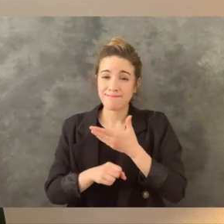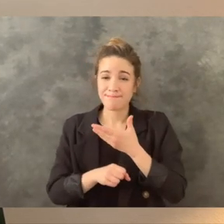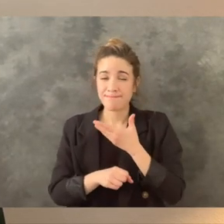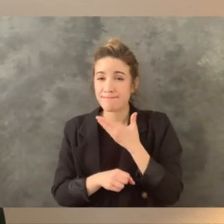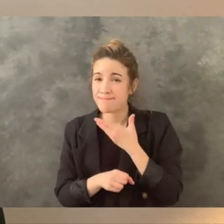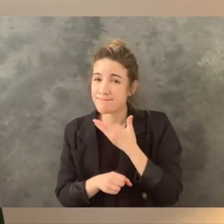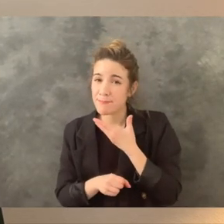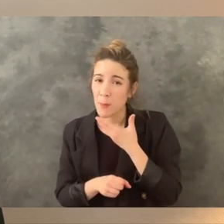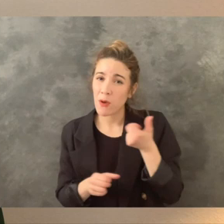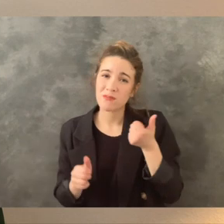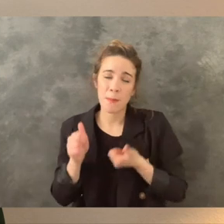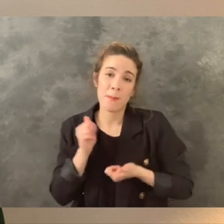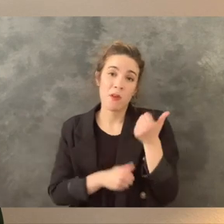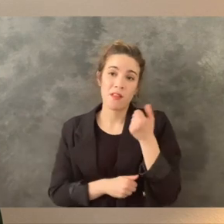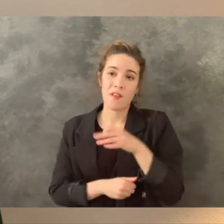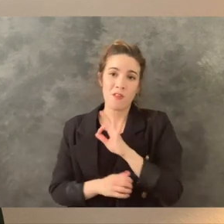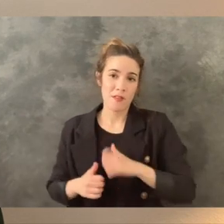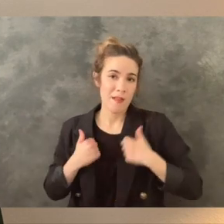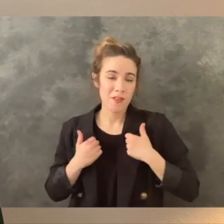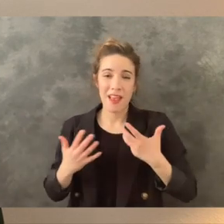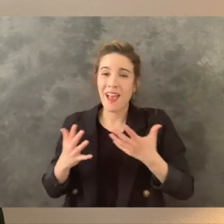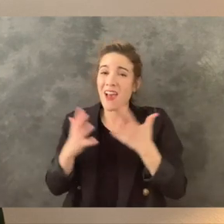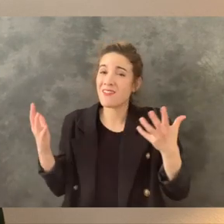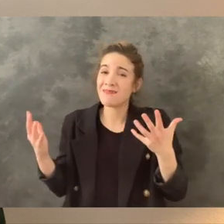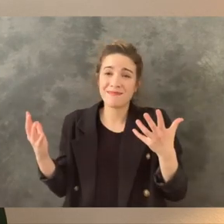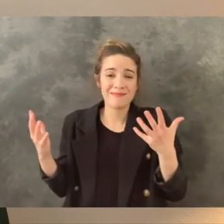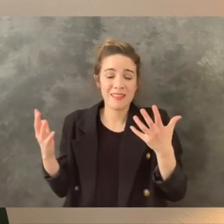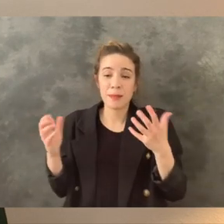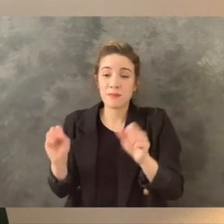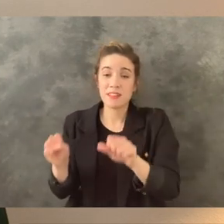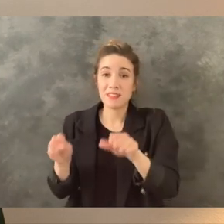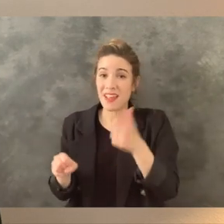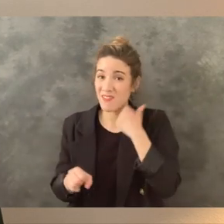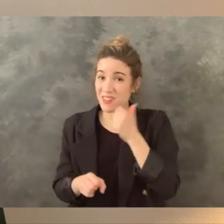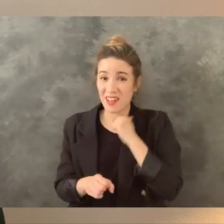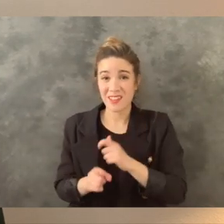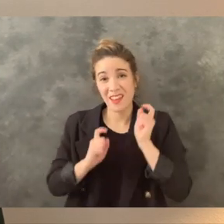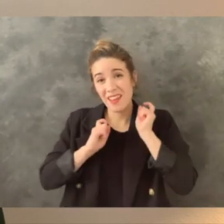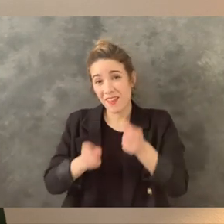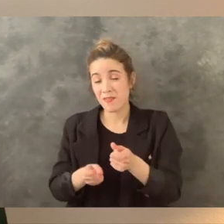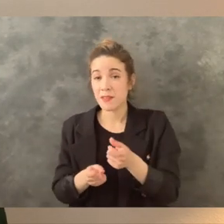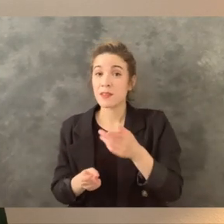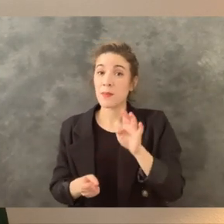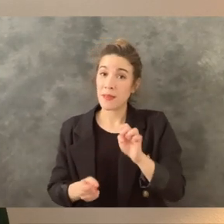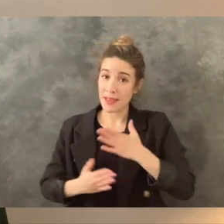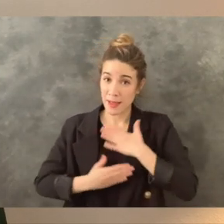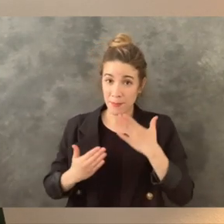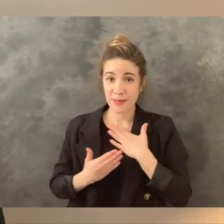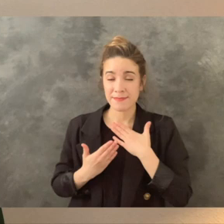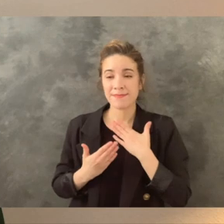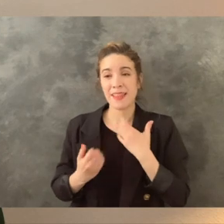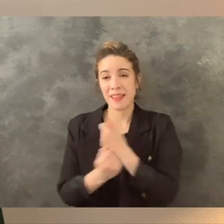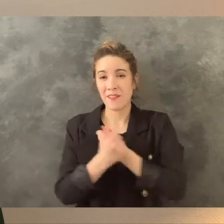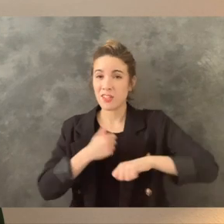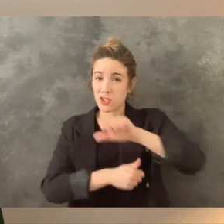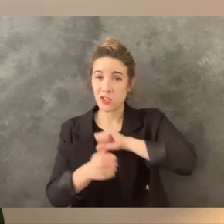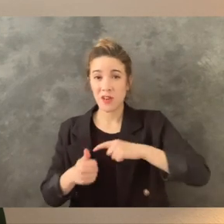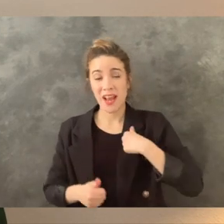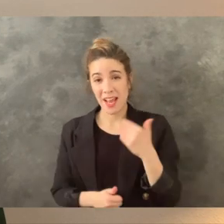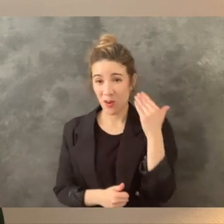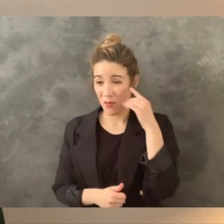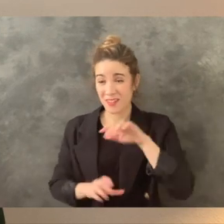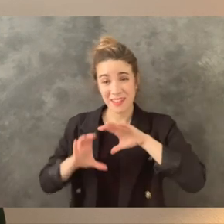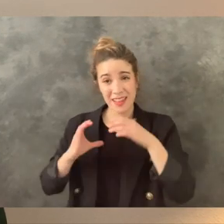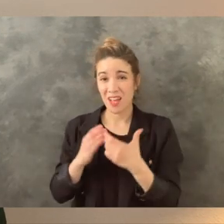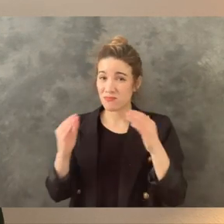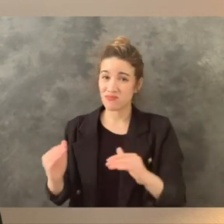have so much potential and each day truly is a gift. Be happy and love those around you. I know this class will go on to accomplish great